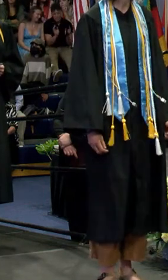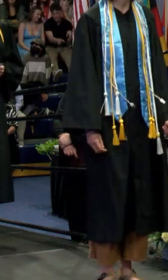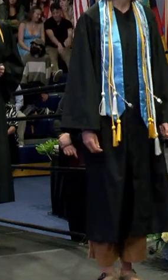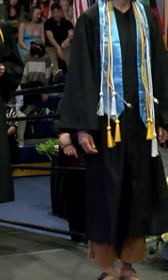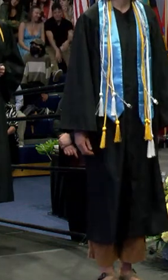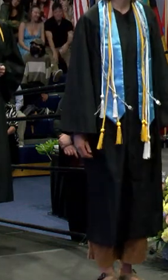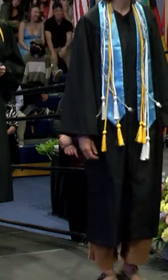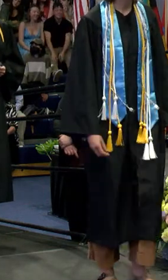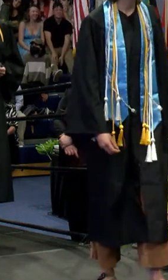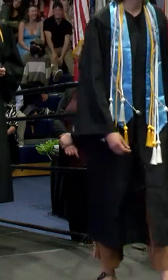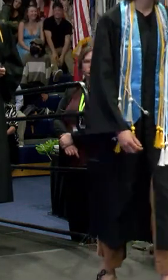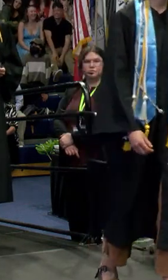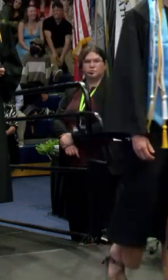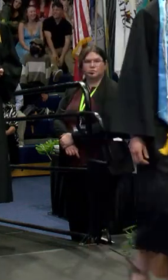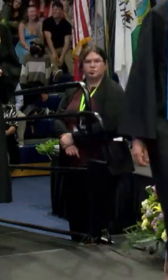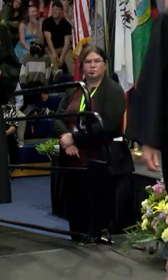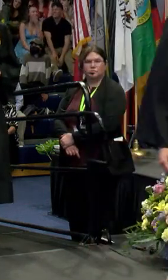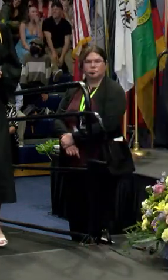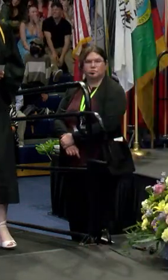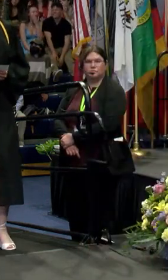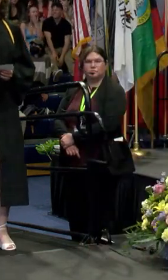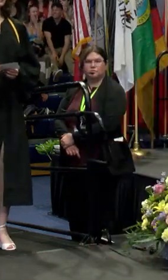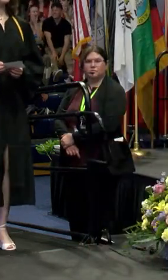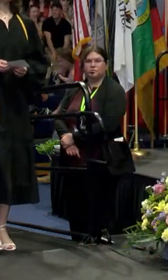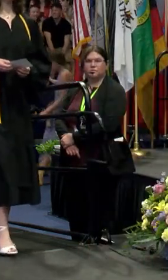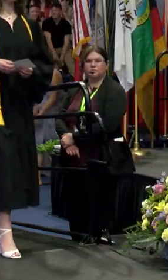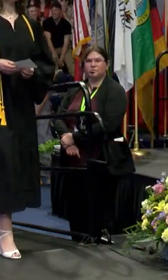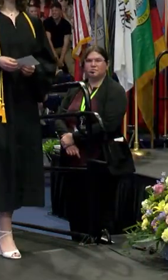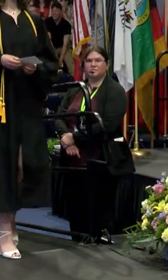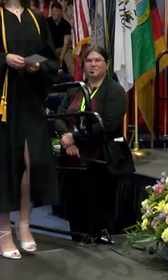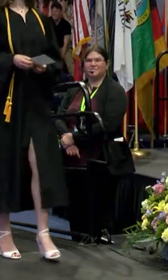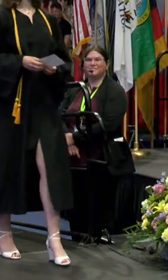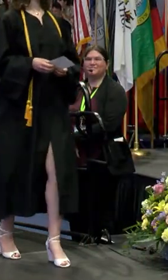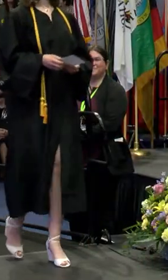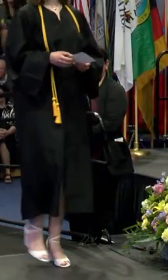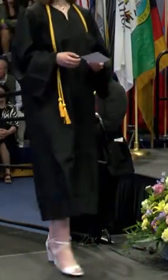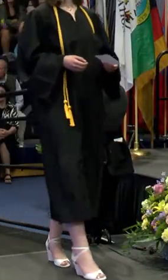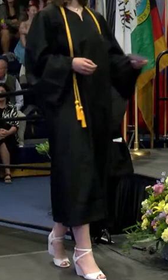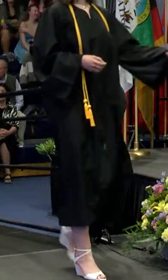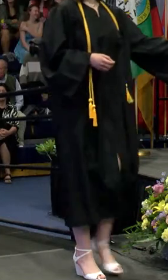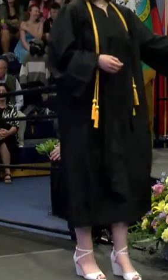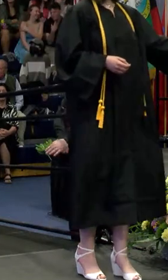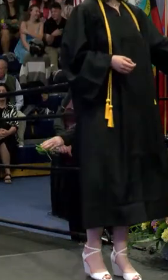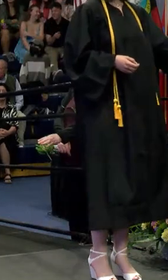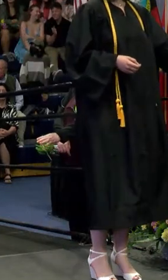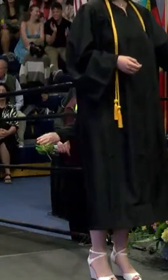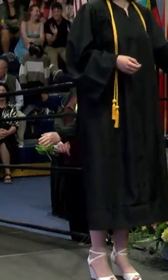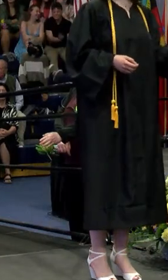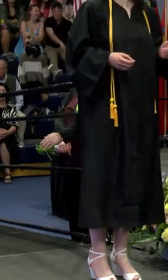Talia Frost Belansky, magna cum laude, University Honors College.